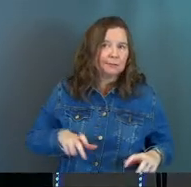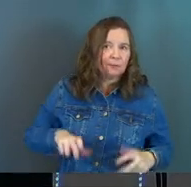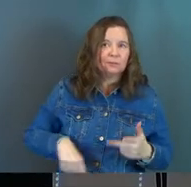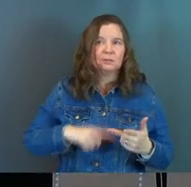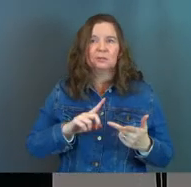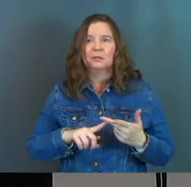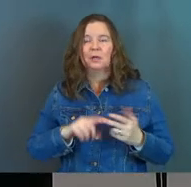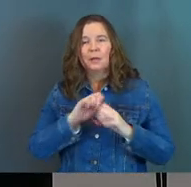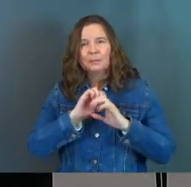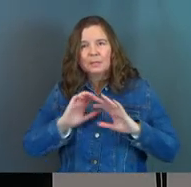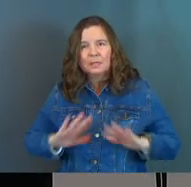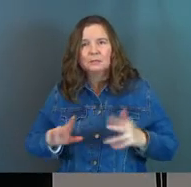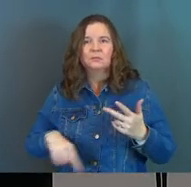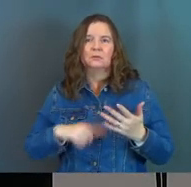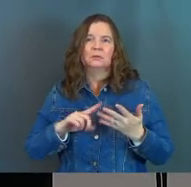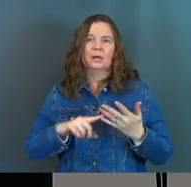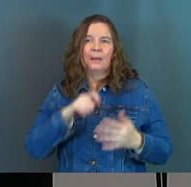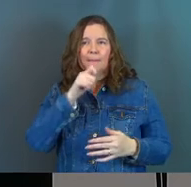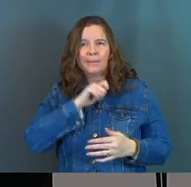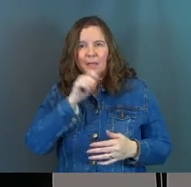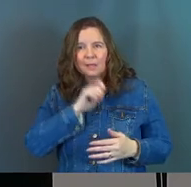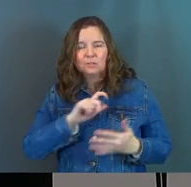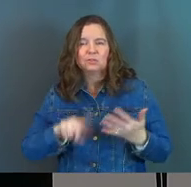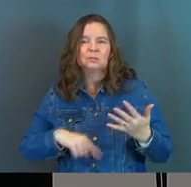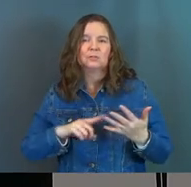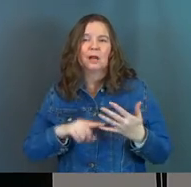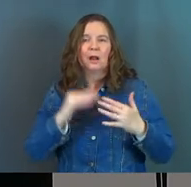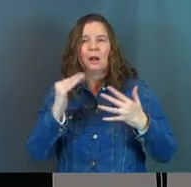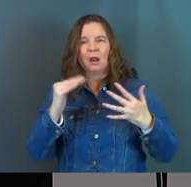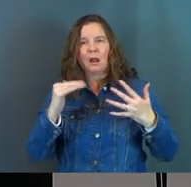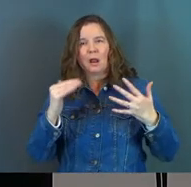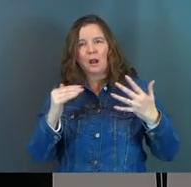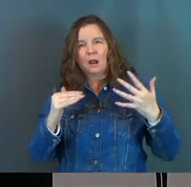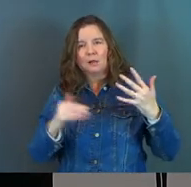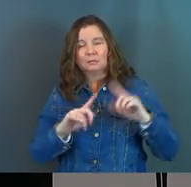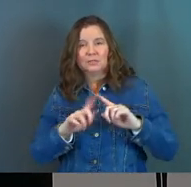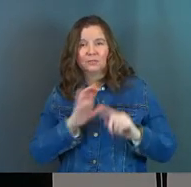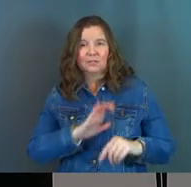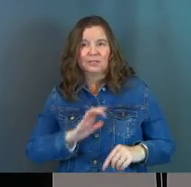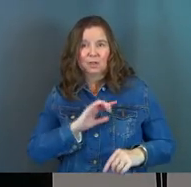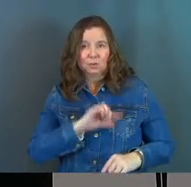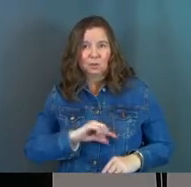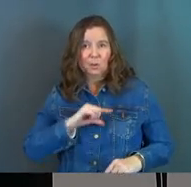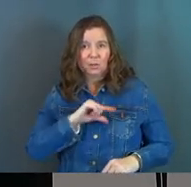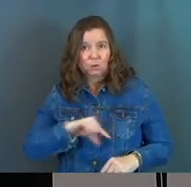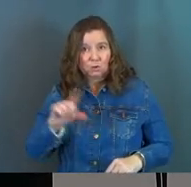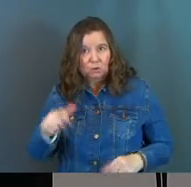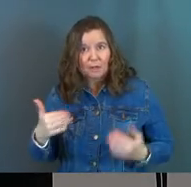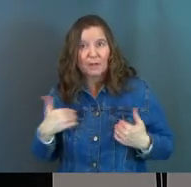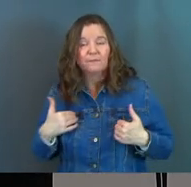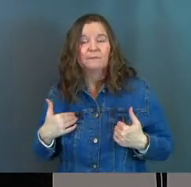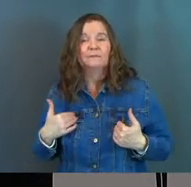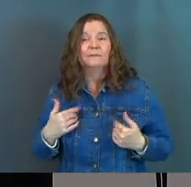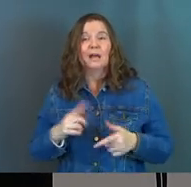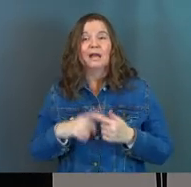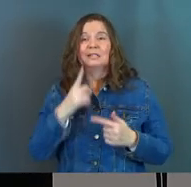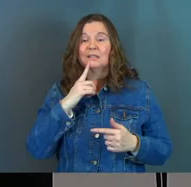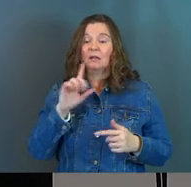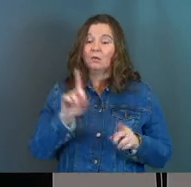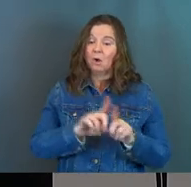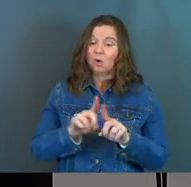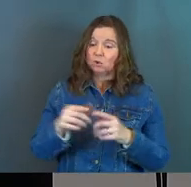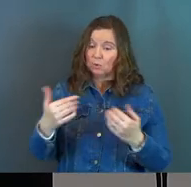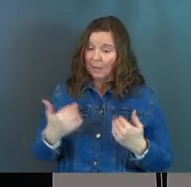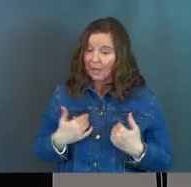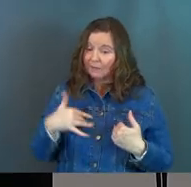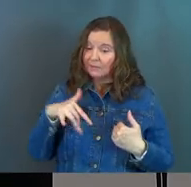should be peaceful, and we should be patient with each other. And he lists off all these character qualities that Christians should have. And he says, not only